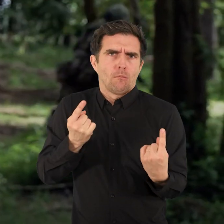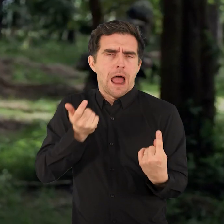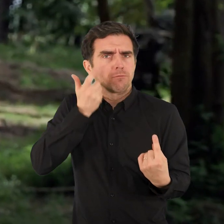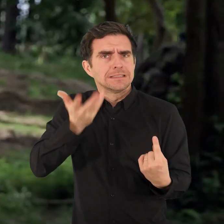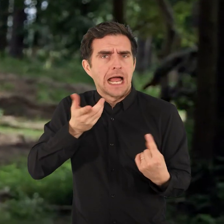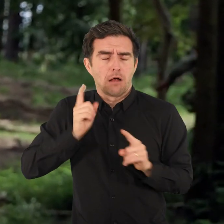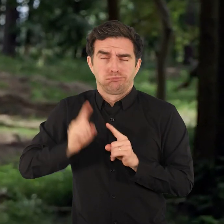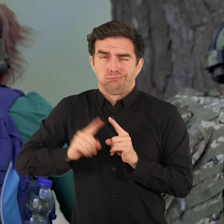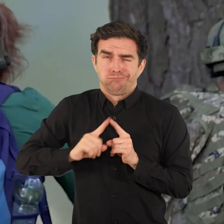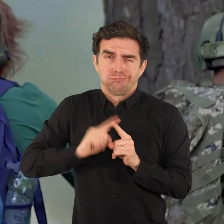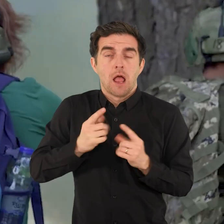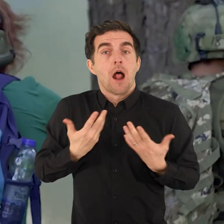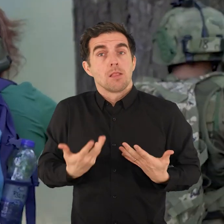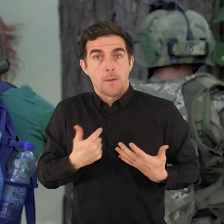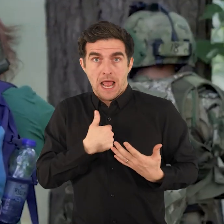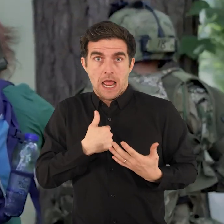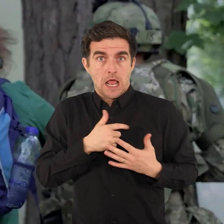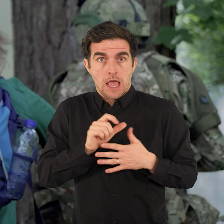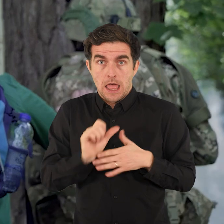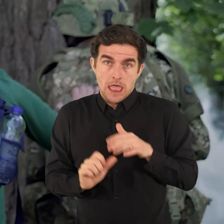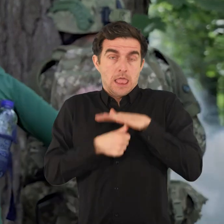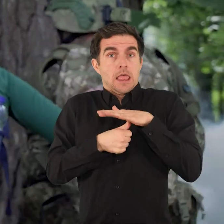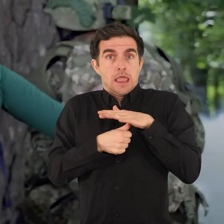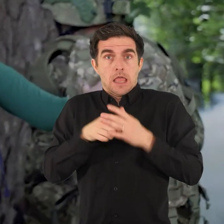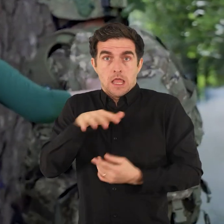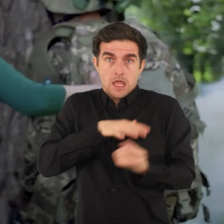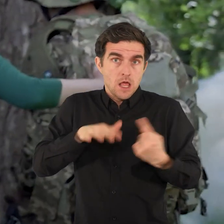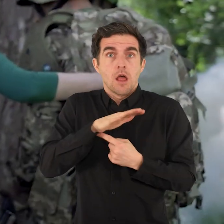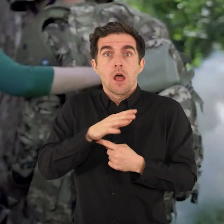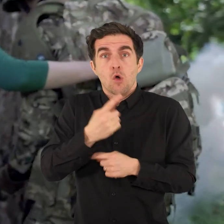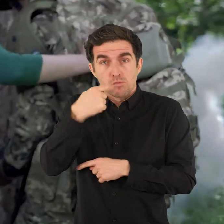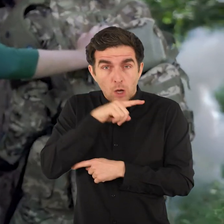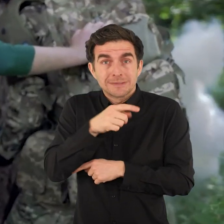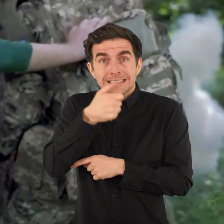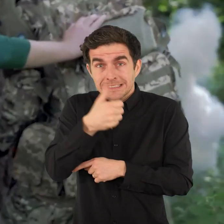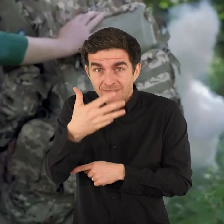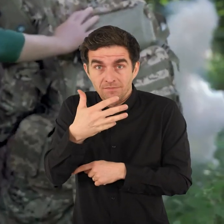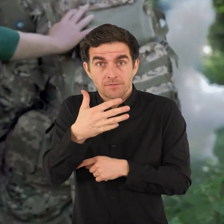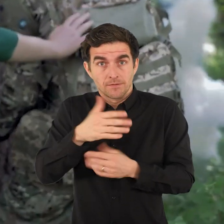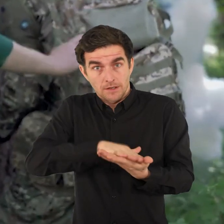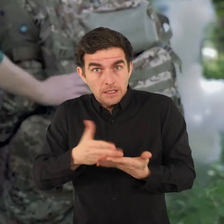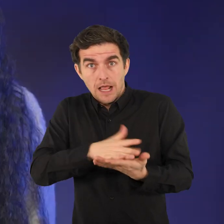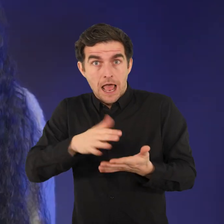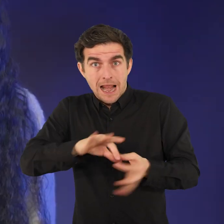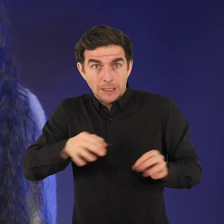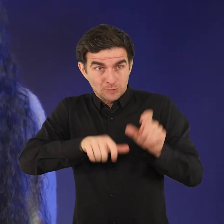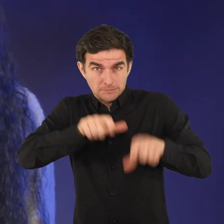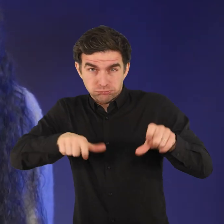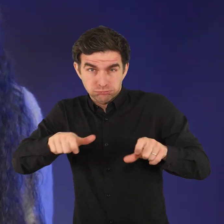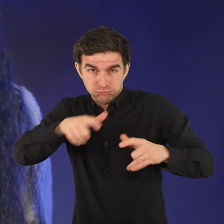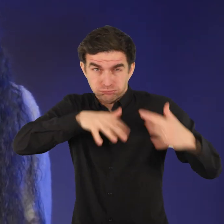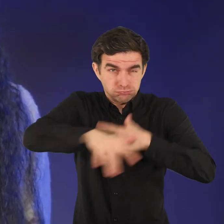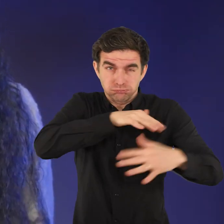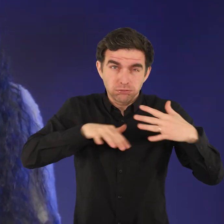honest. Currently, I'm holding a position of a head linguist, so I'm in charge of